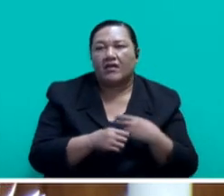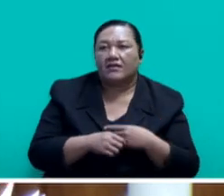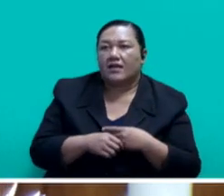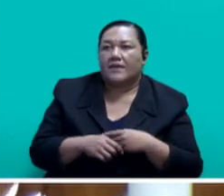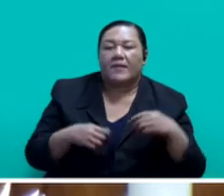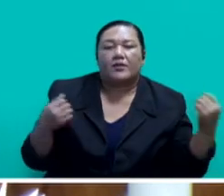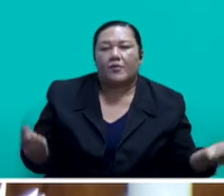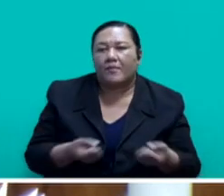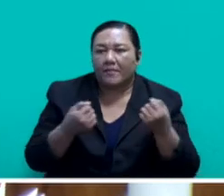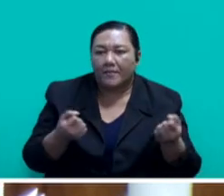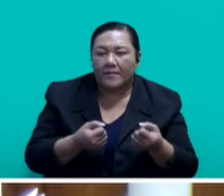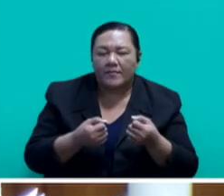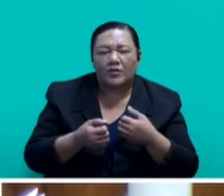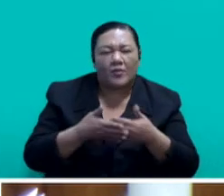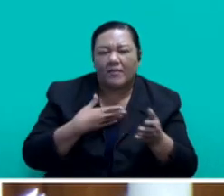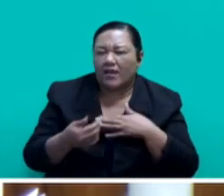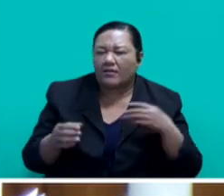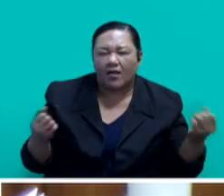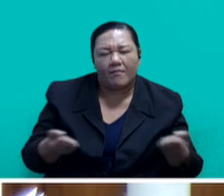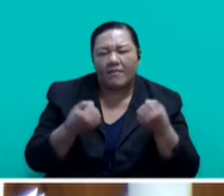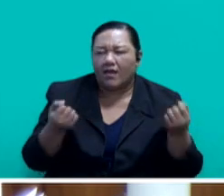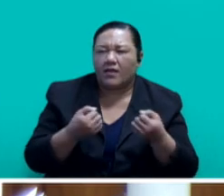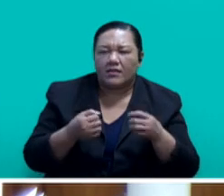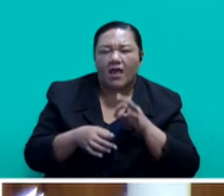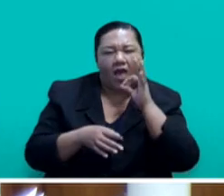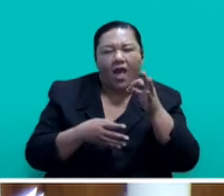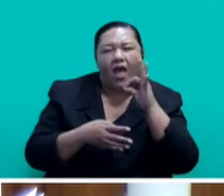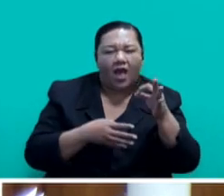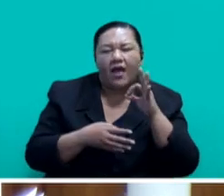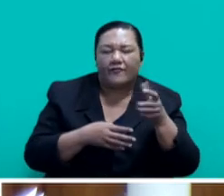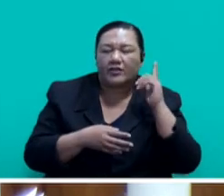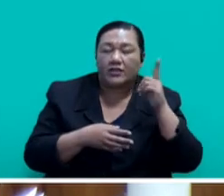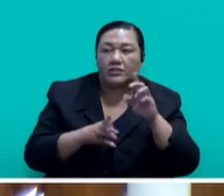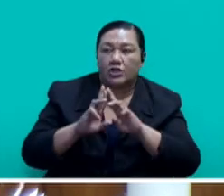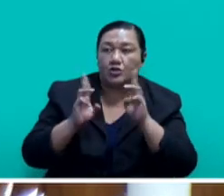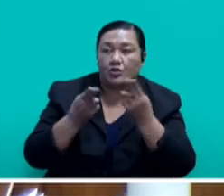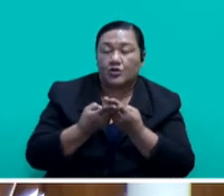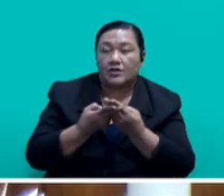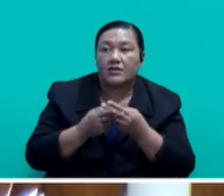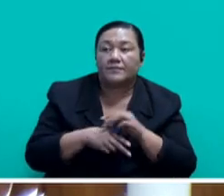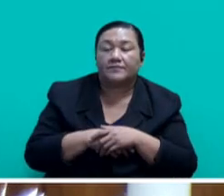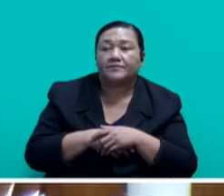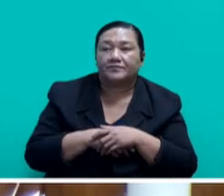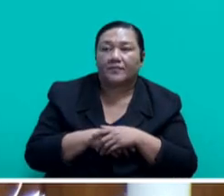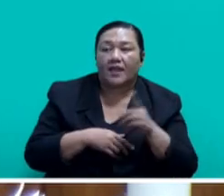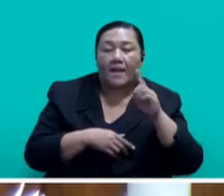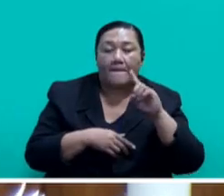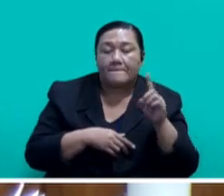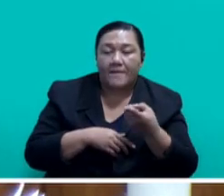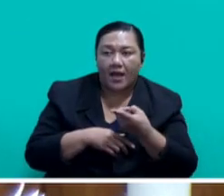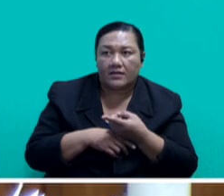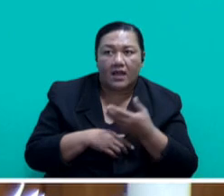requests by the teachers' unions, they didn't, of course, reinstate that.